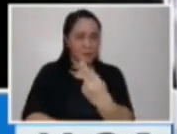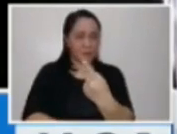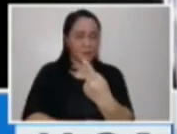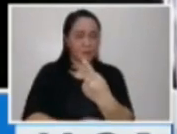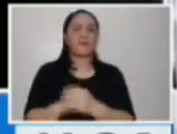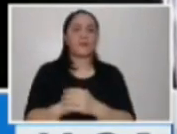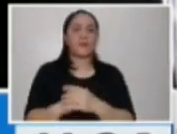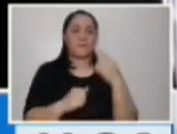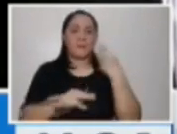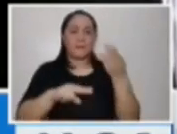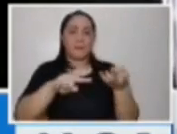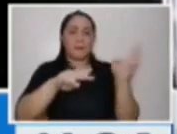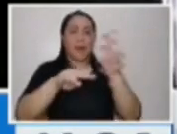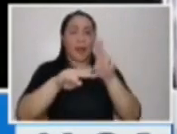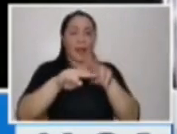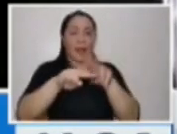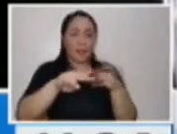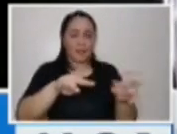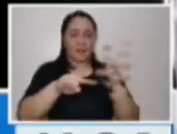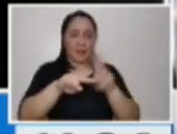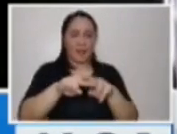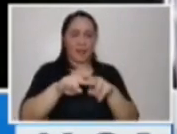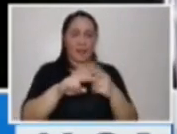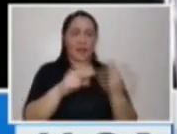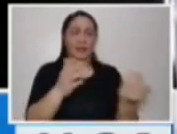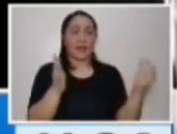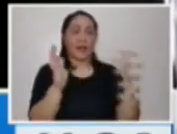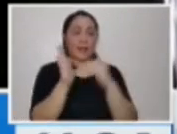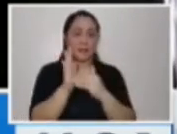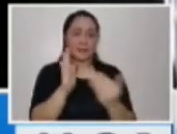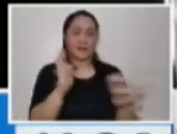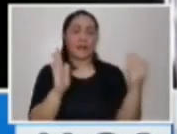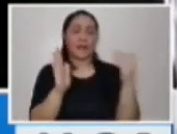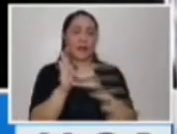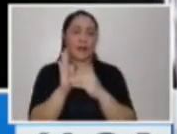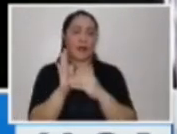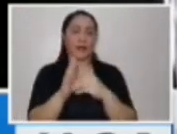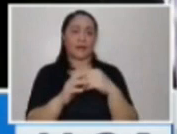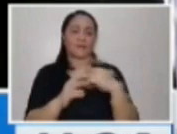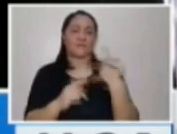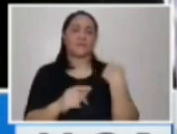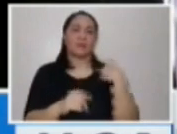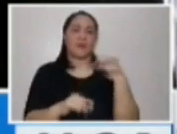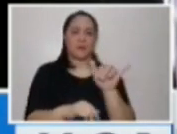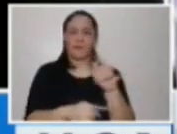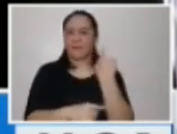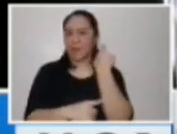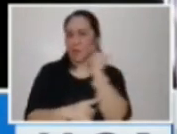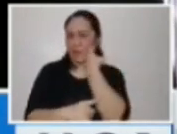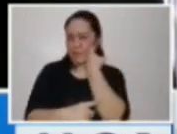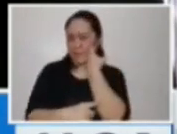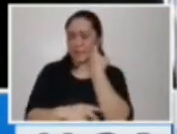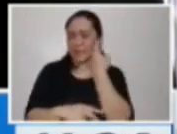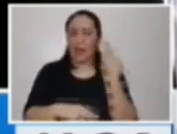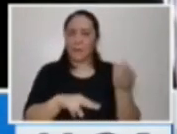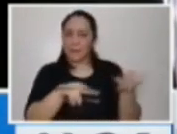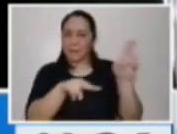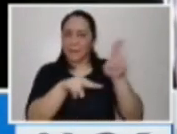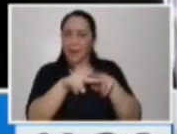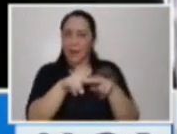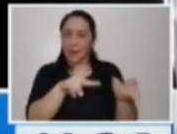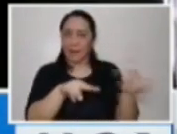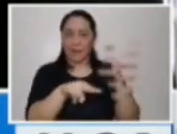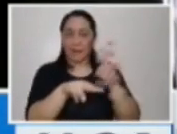No. The total for this year is 3% of the monthly